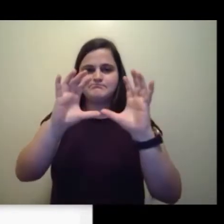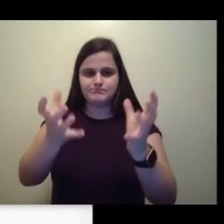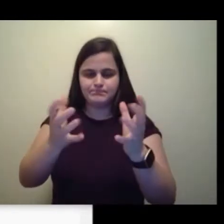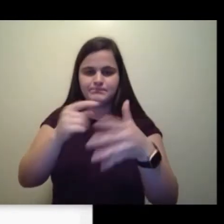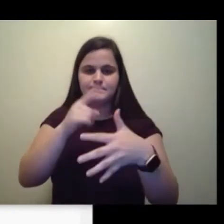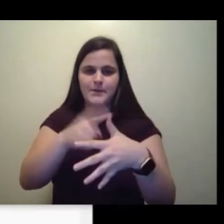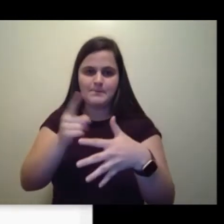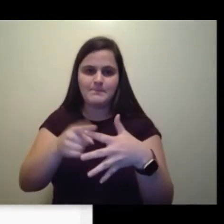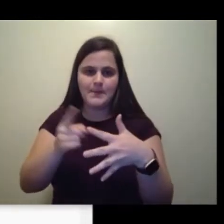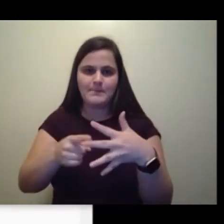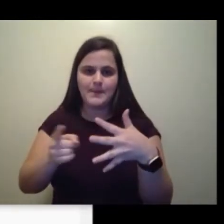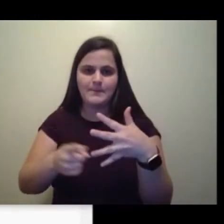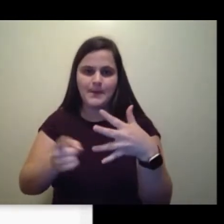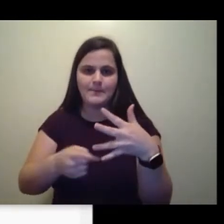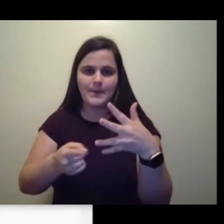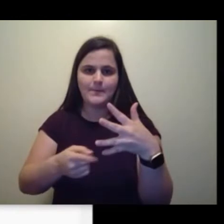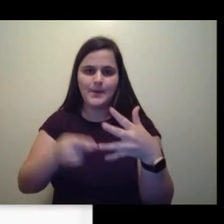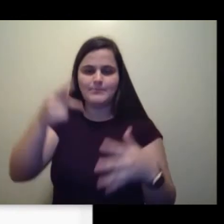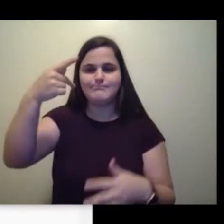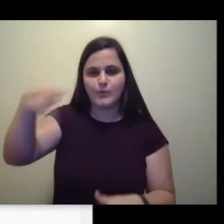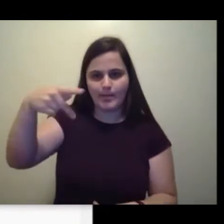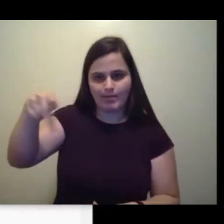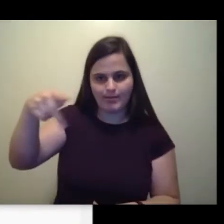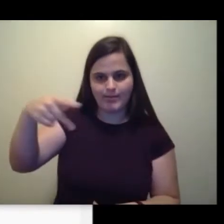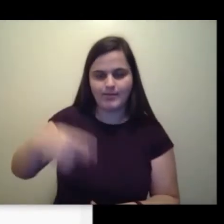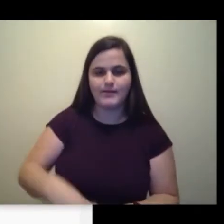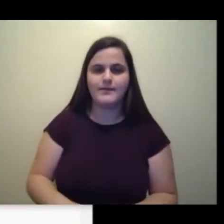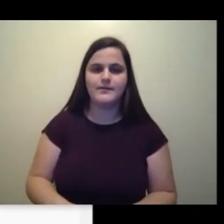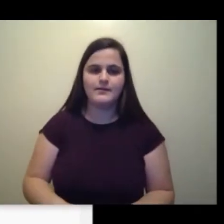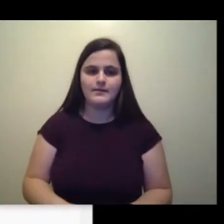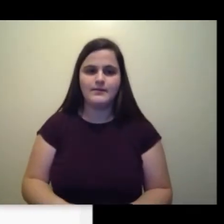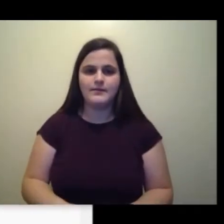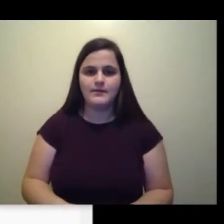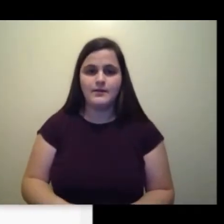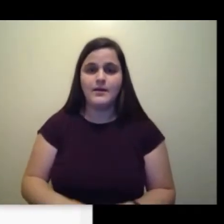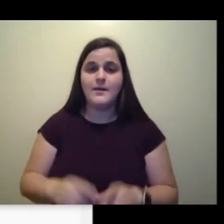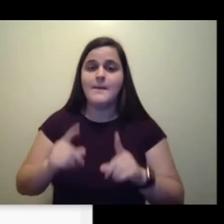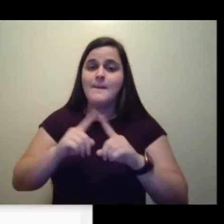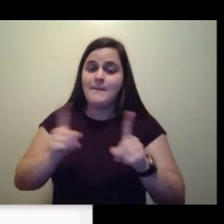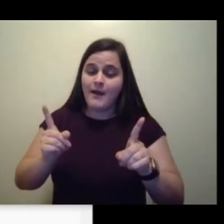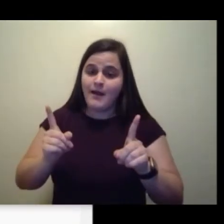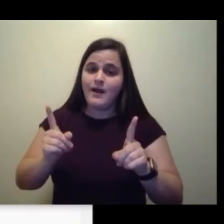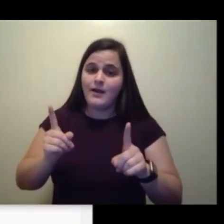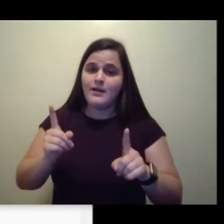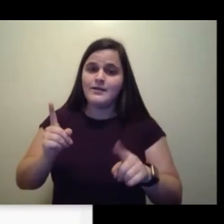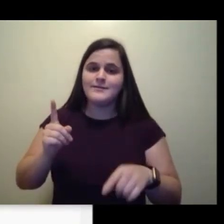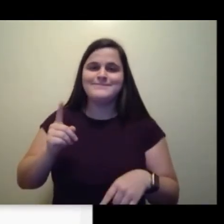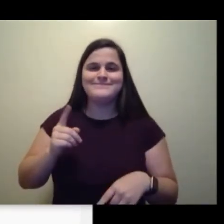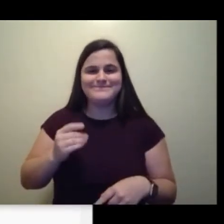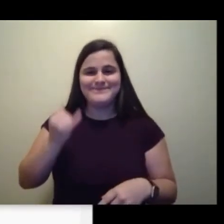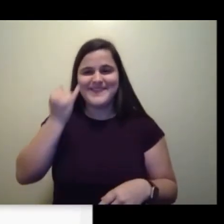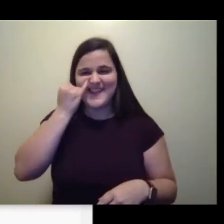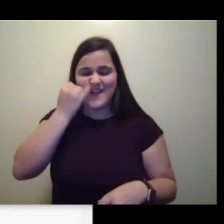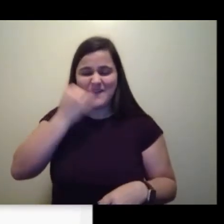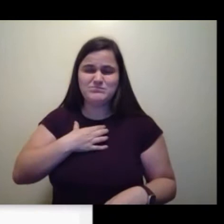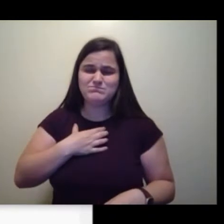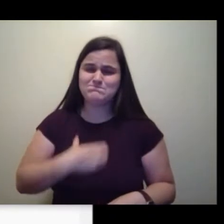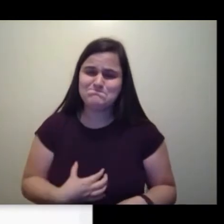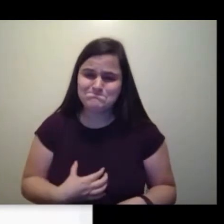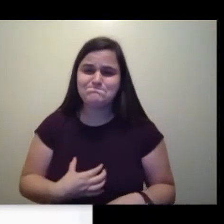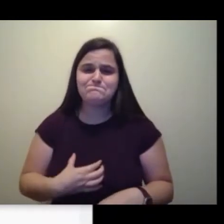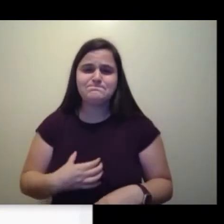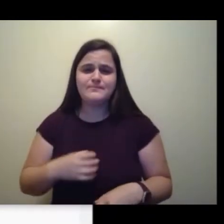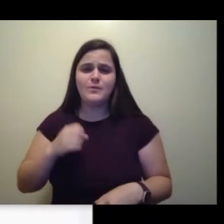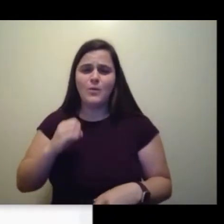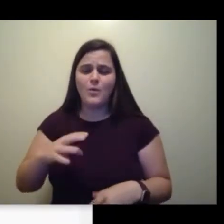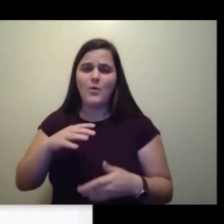glutamine, glycine, proline, and tyrosine. But we can't make them in cases like starvation